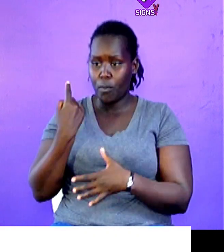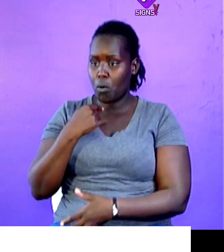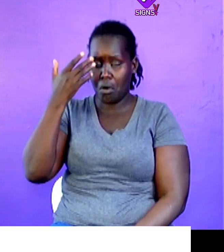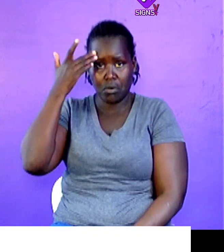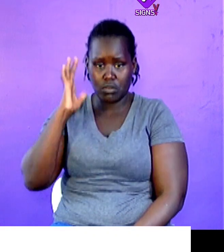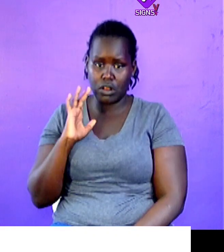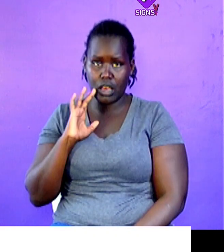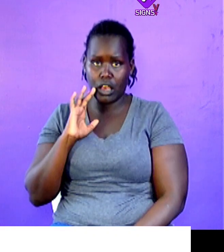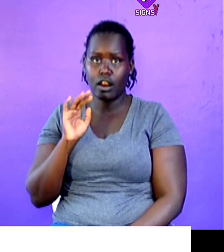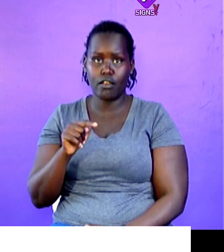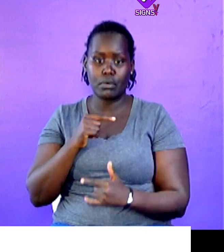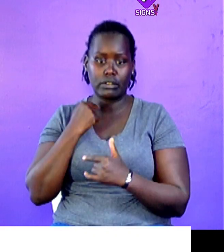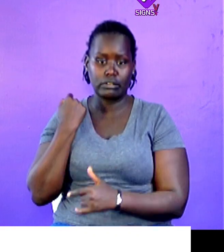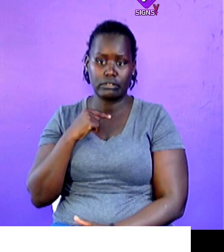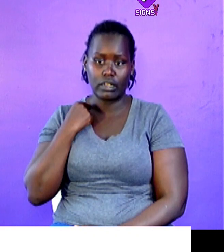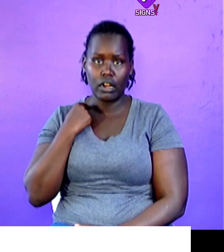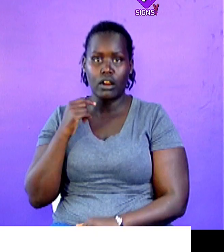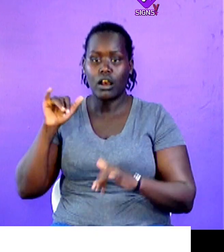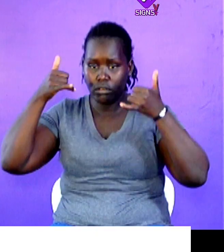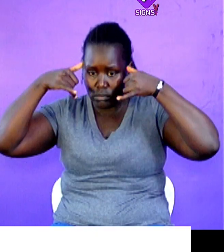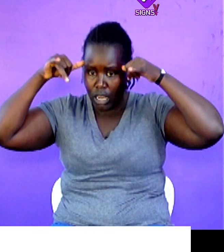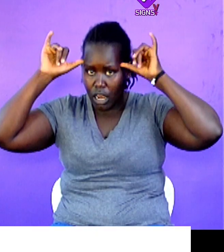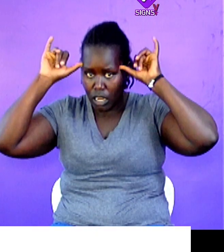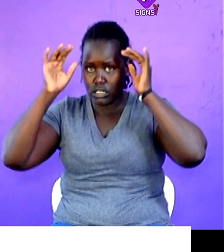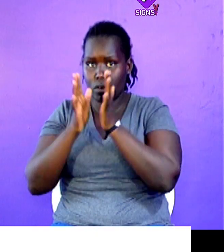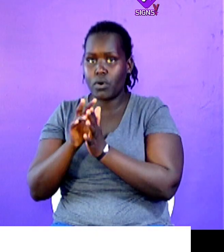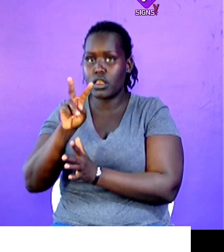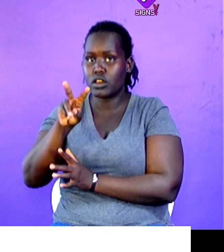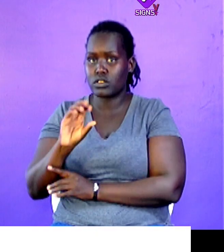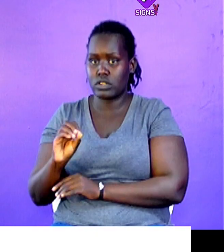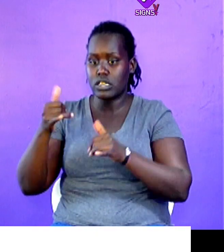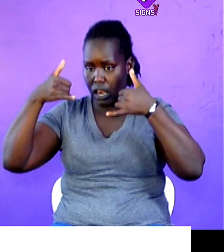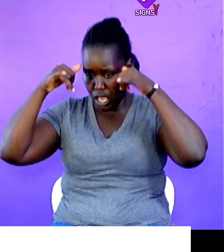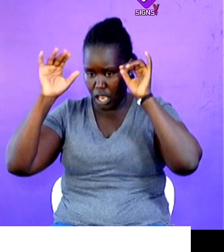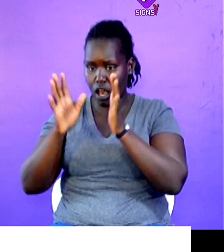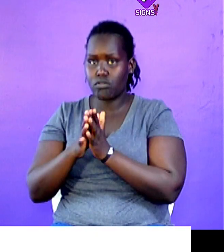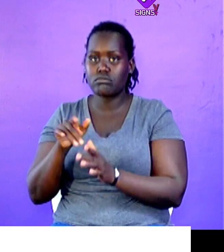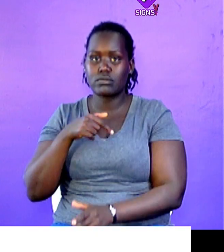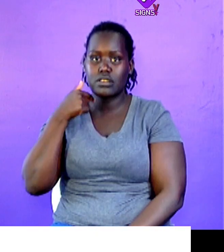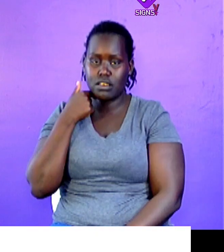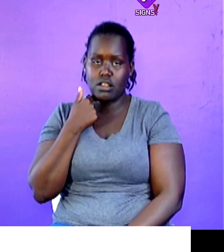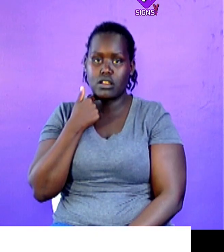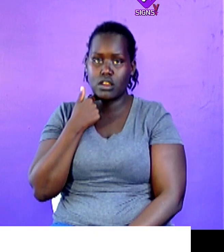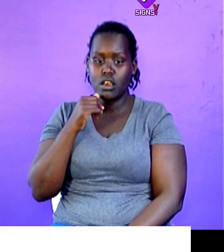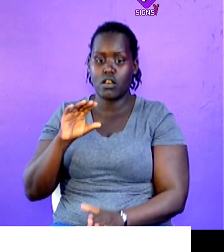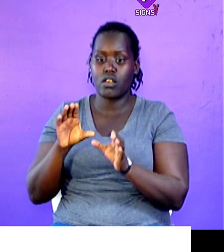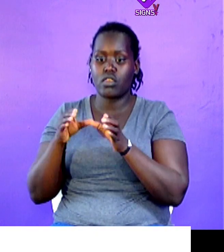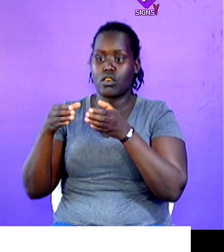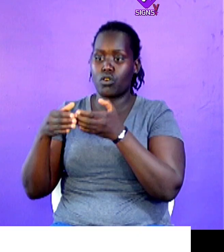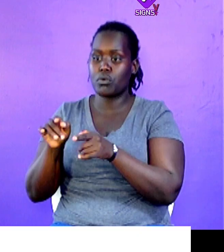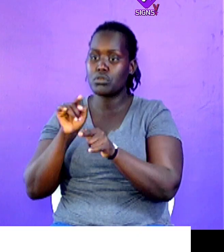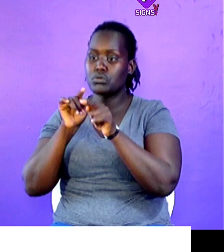their cattle at night, with at least 20 cows reported killed so far. The community